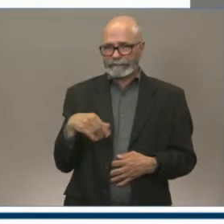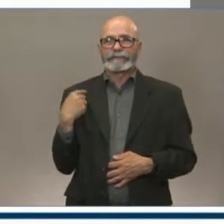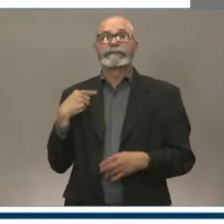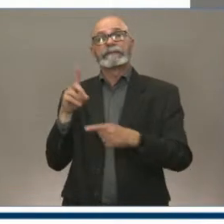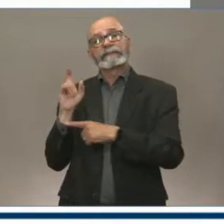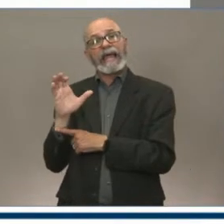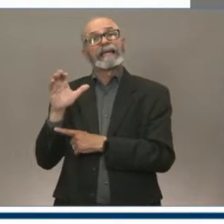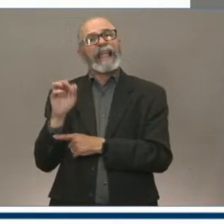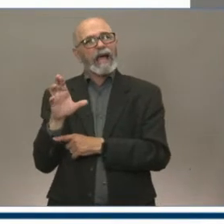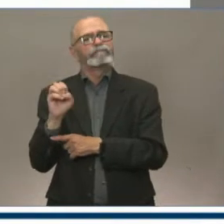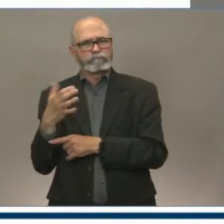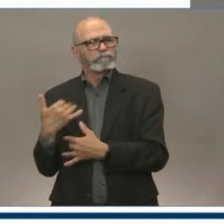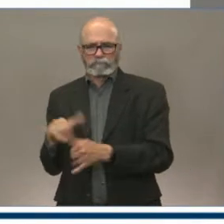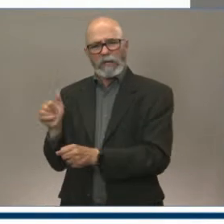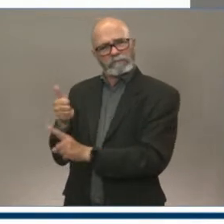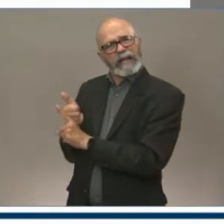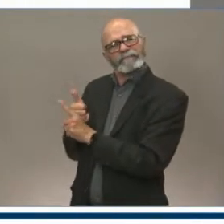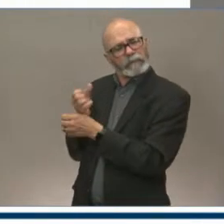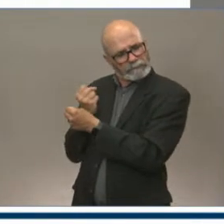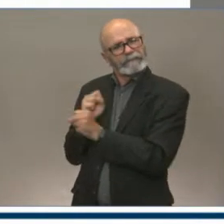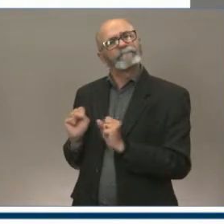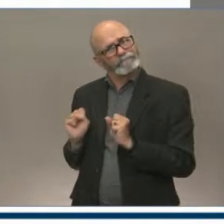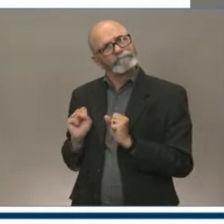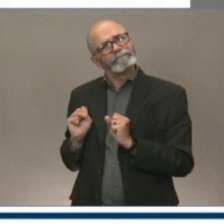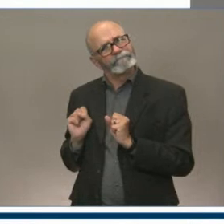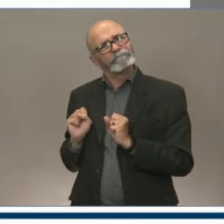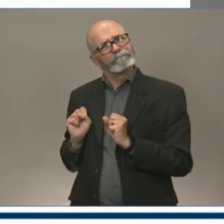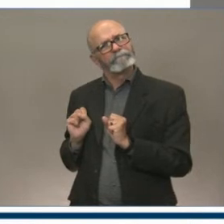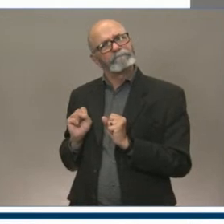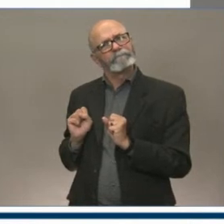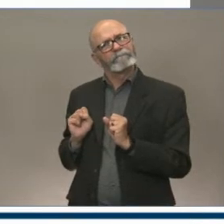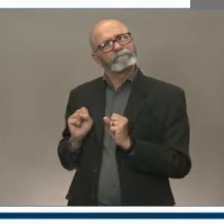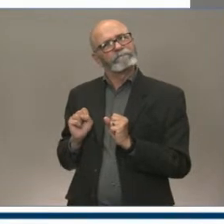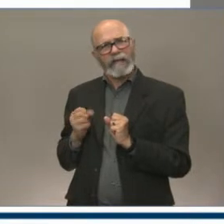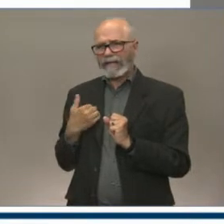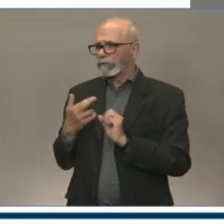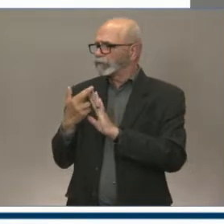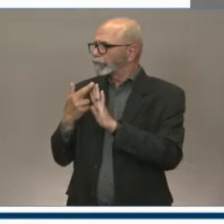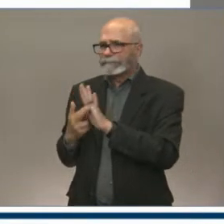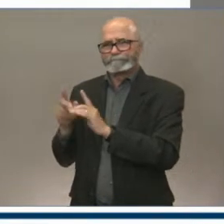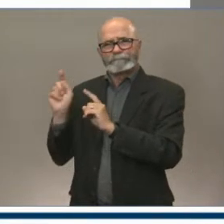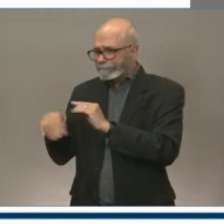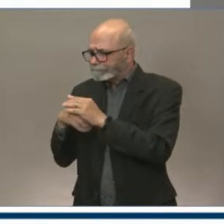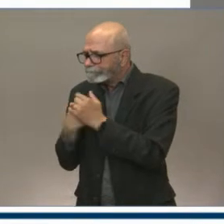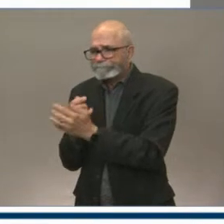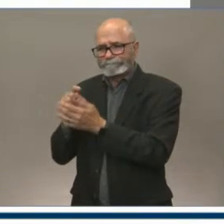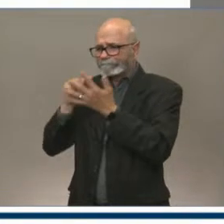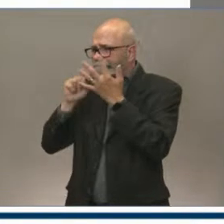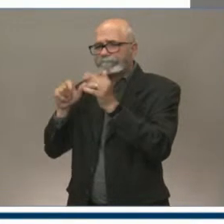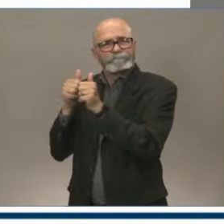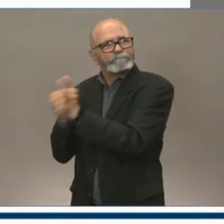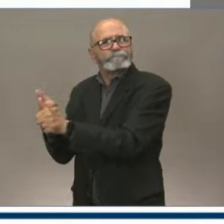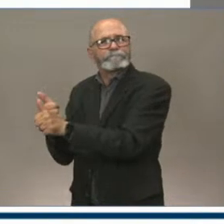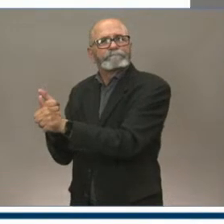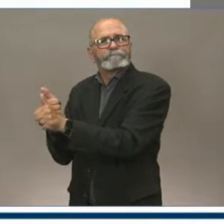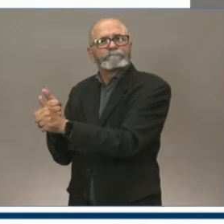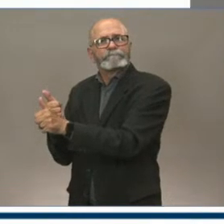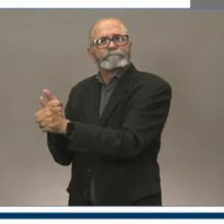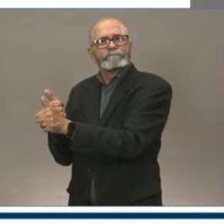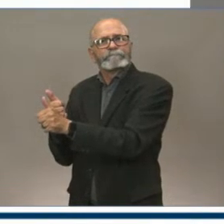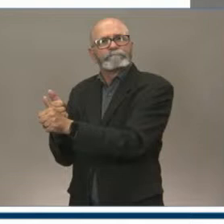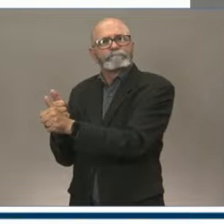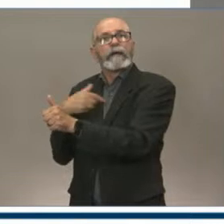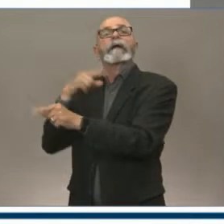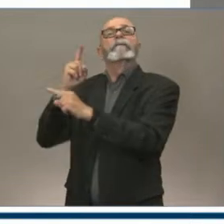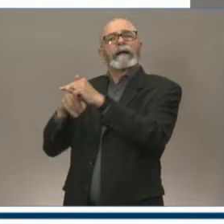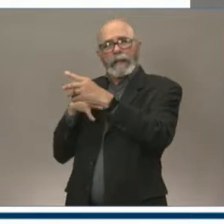place, and we have protocols in place for them. We're adding to those layers of safety